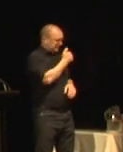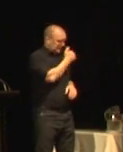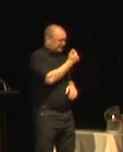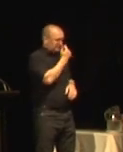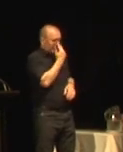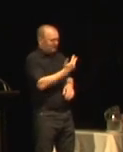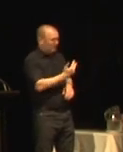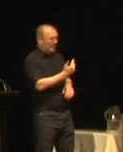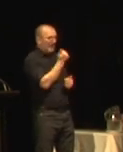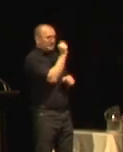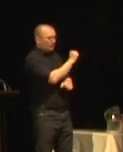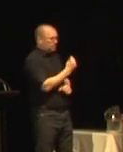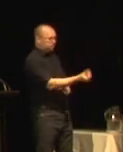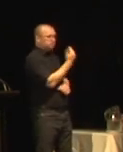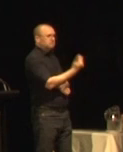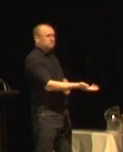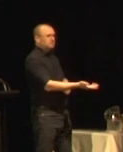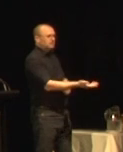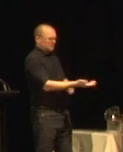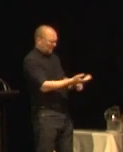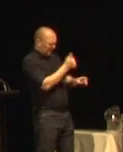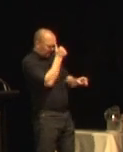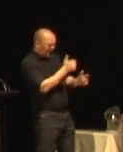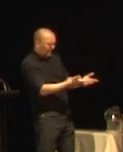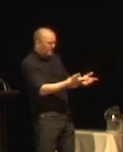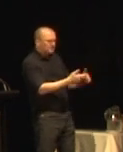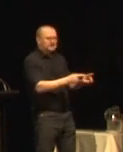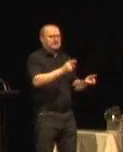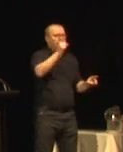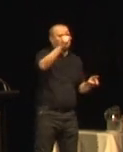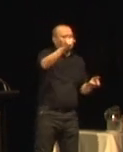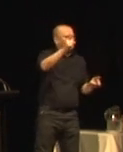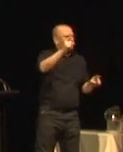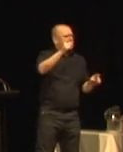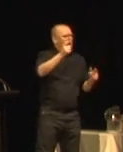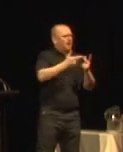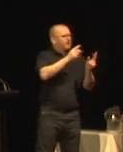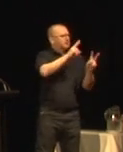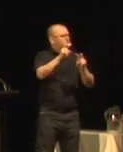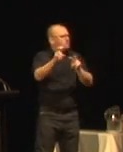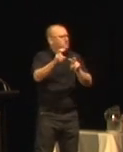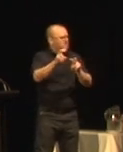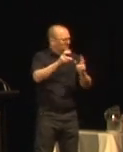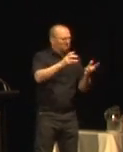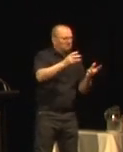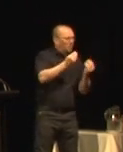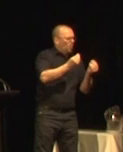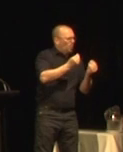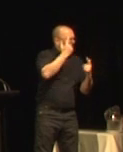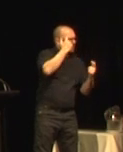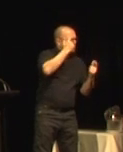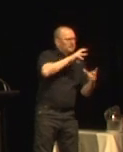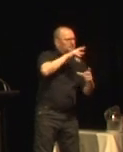in digital for long, it's a straight play to the long tail. It's a straight play to cognitive